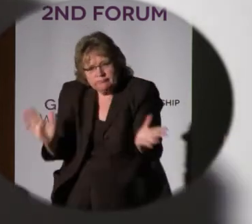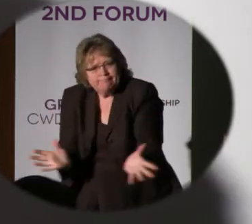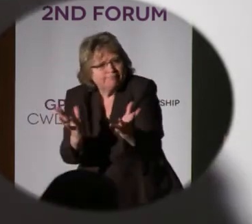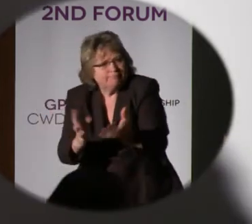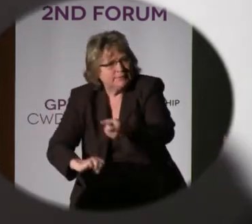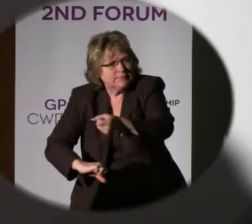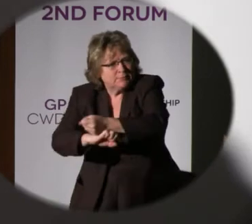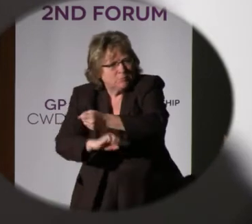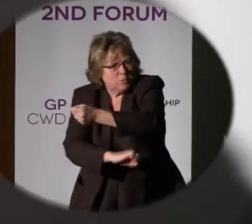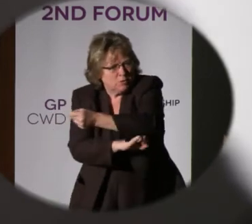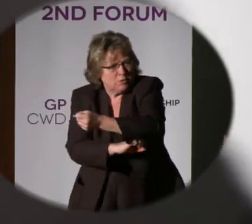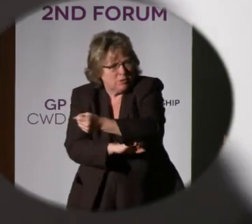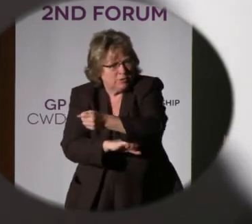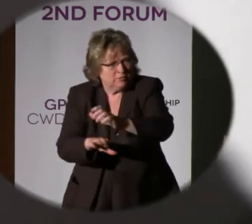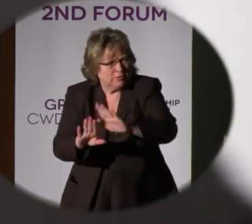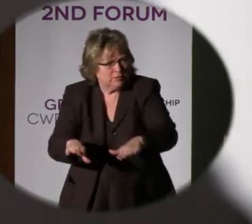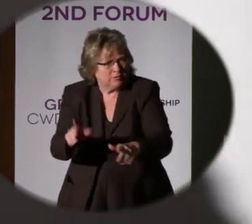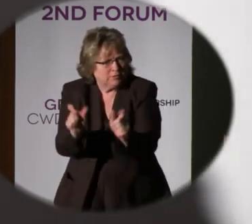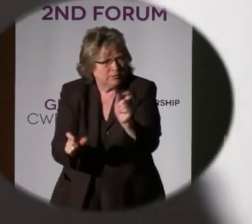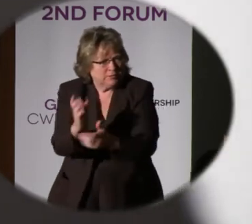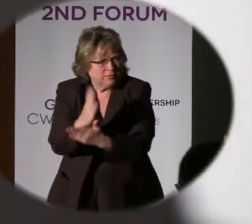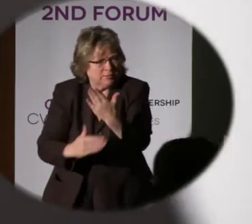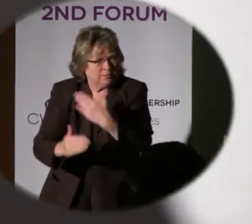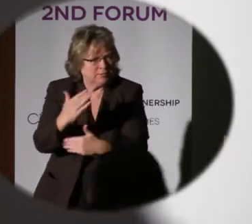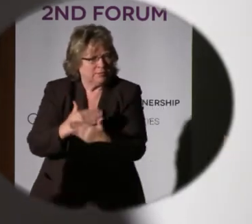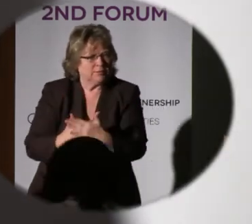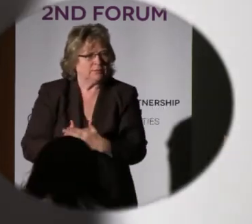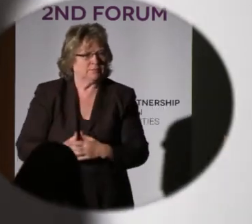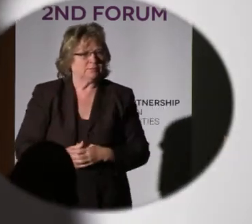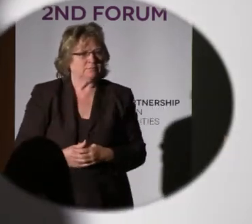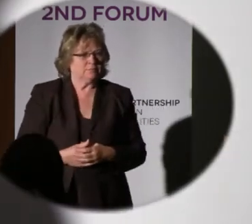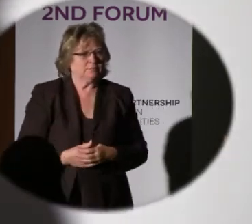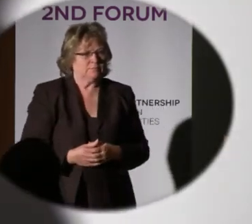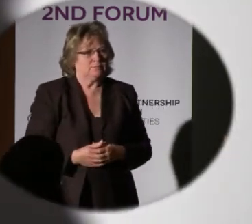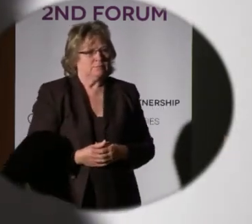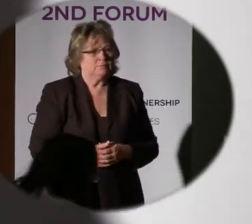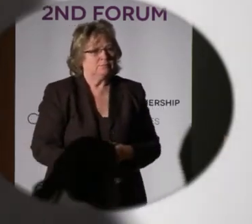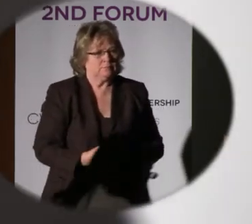meeting with relevant partners to discuss what